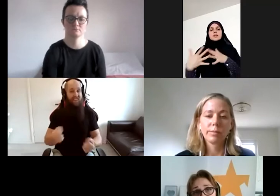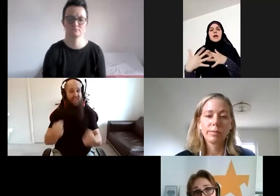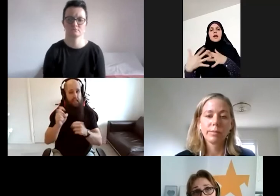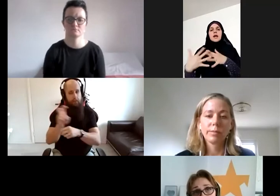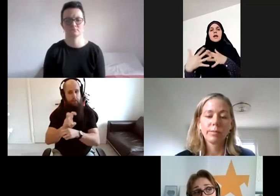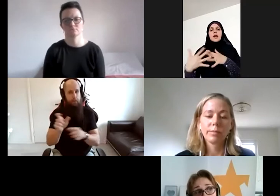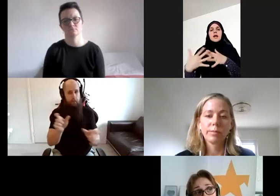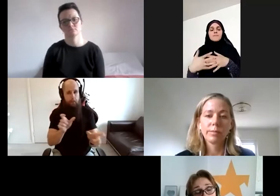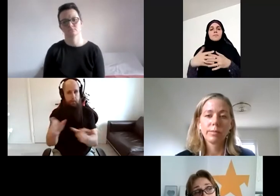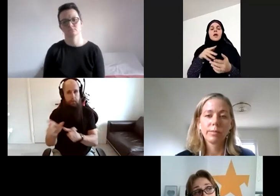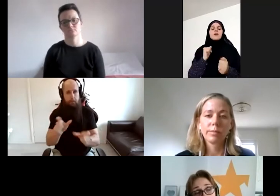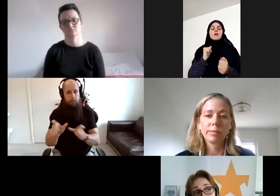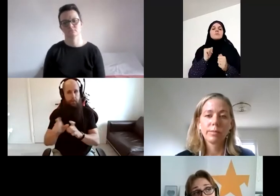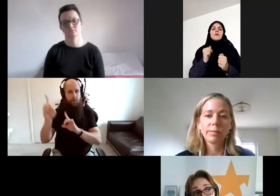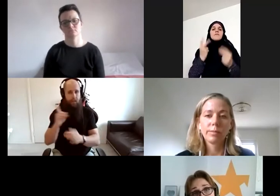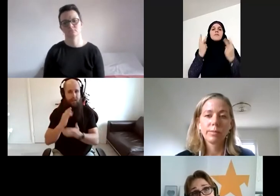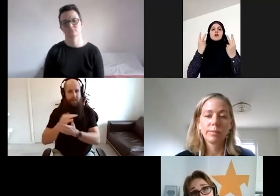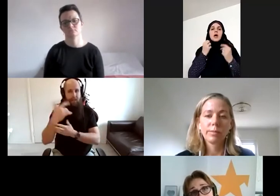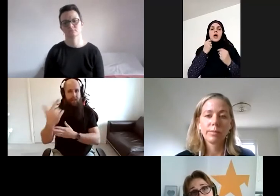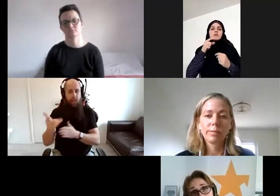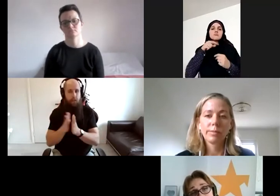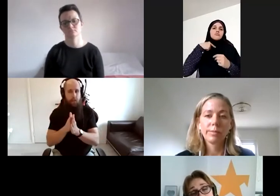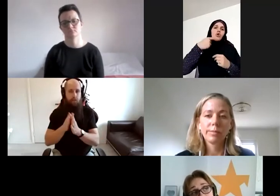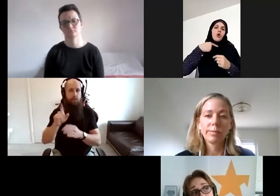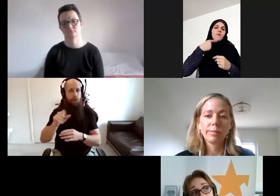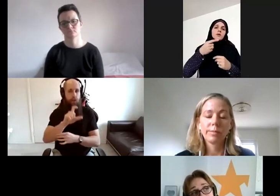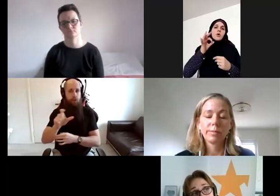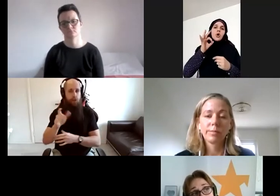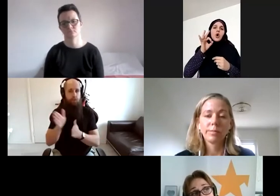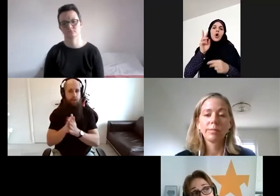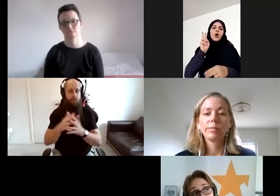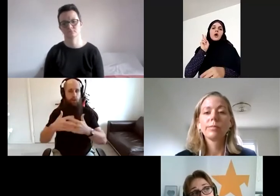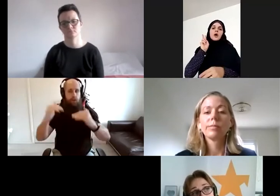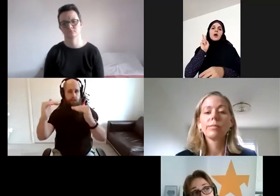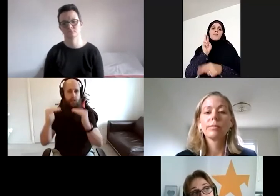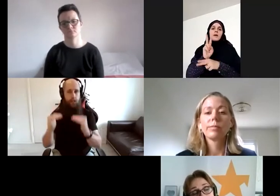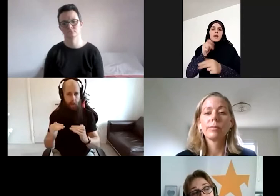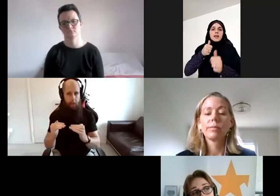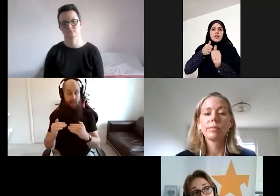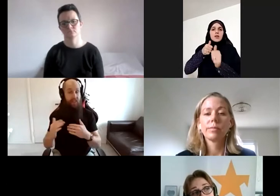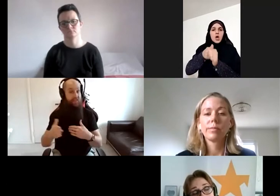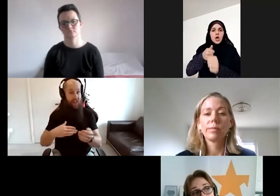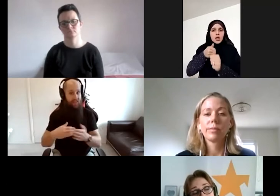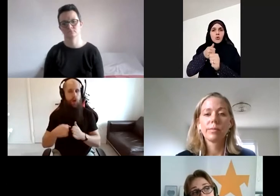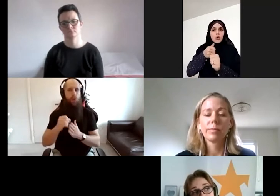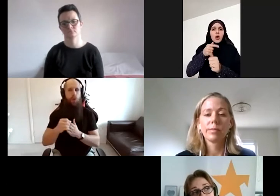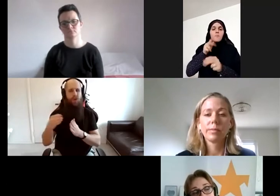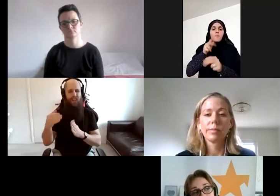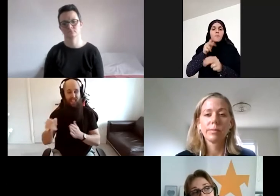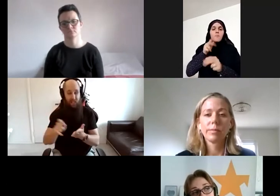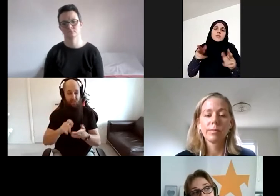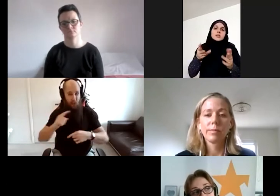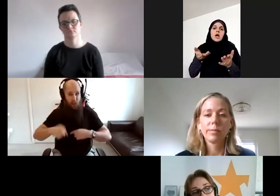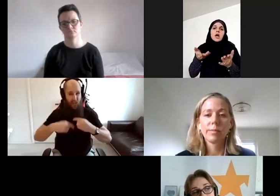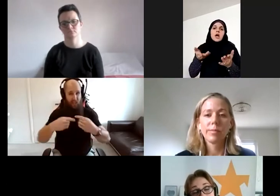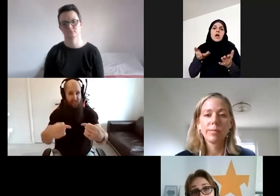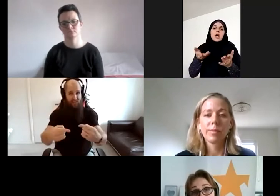with disabilities. Why this is important? Because all this process give a contribution not only